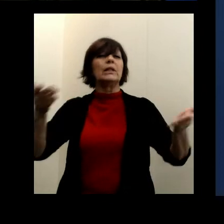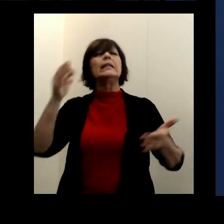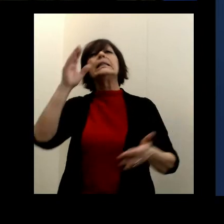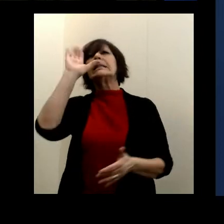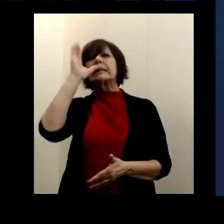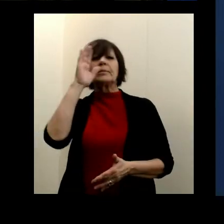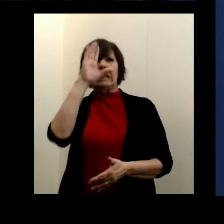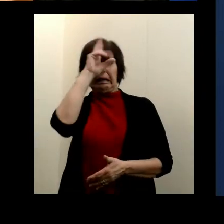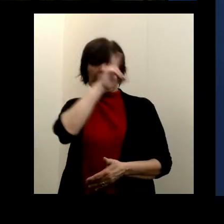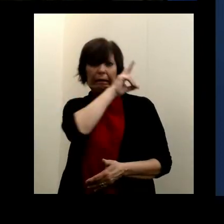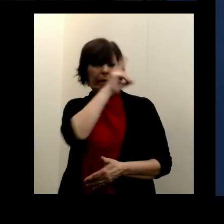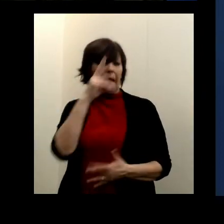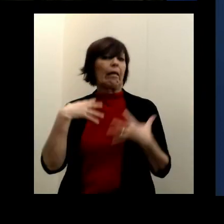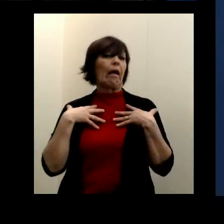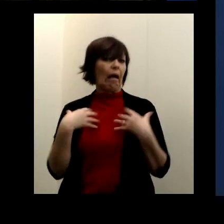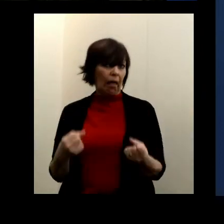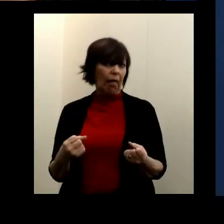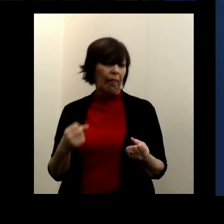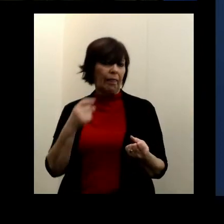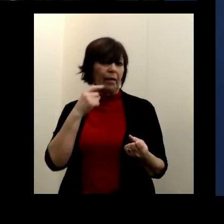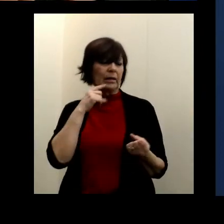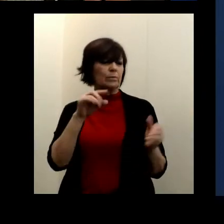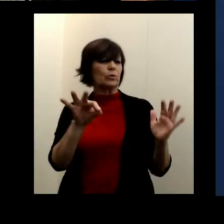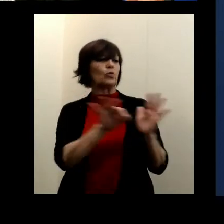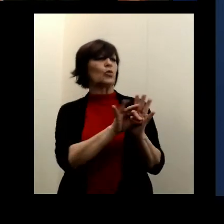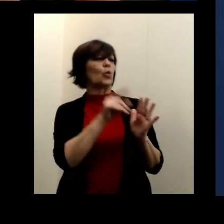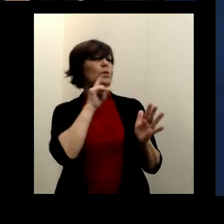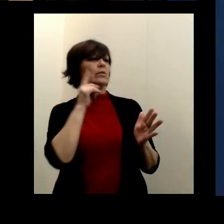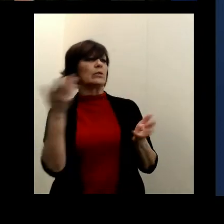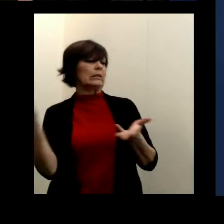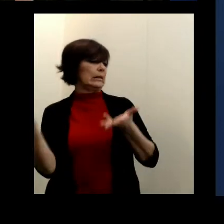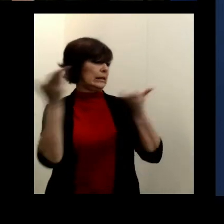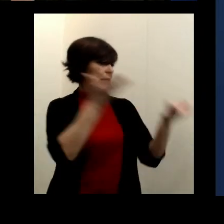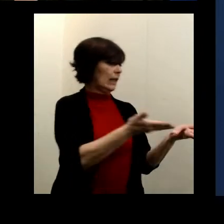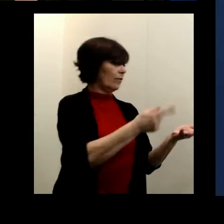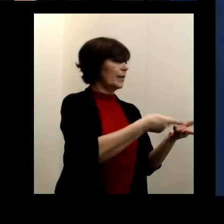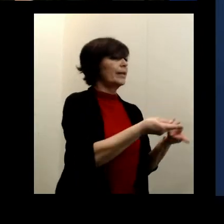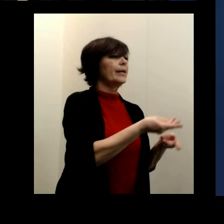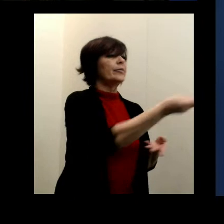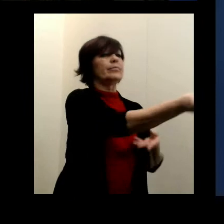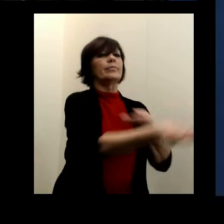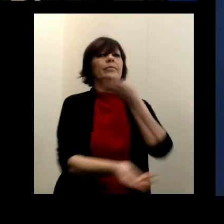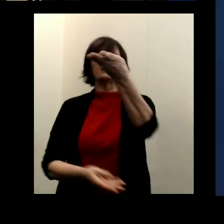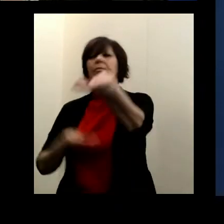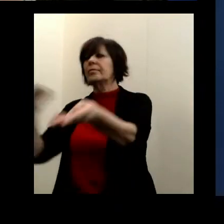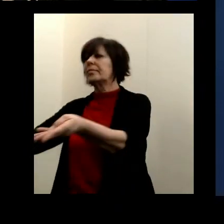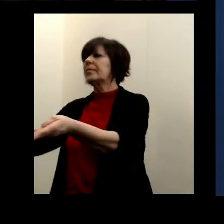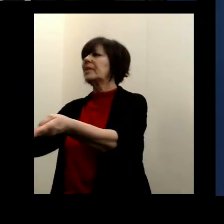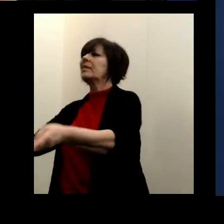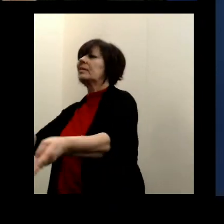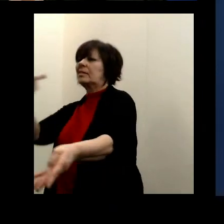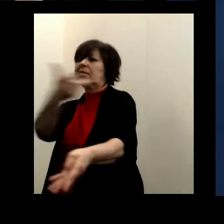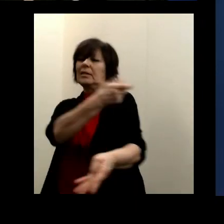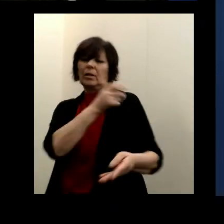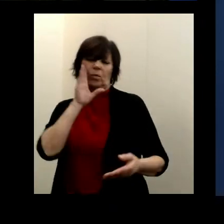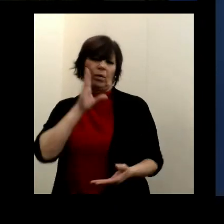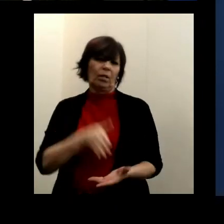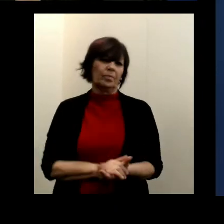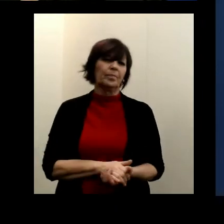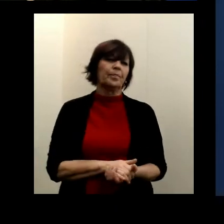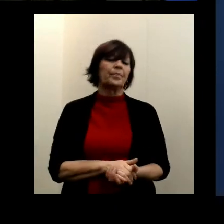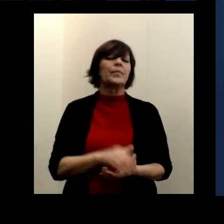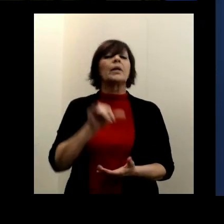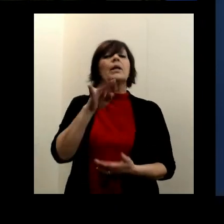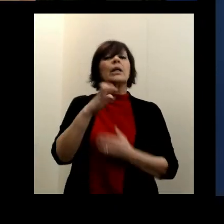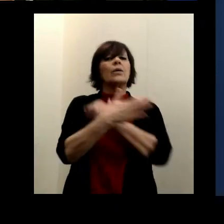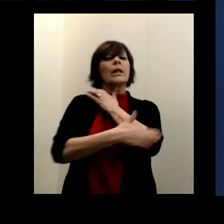been chosen as the reception point, but we know what others will be administering those doses. And of course, Erie County